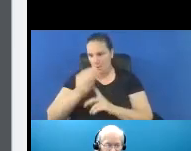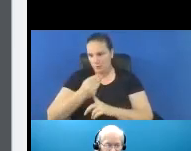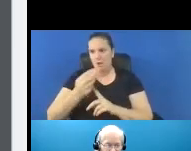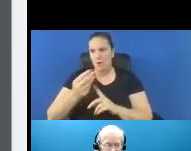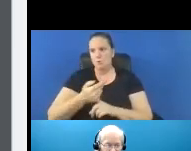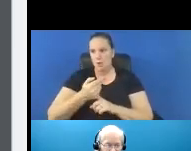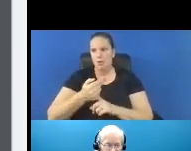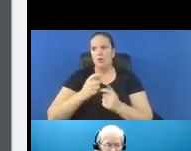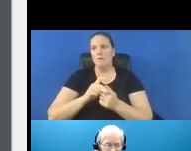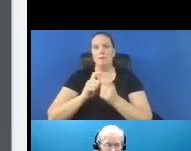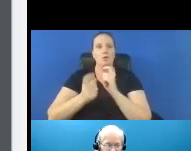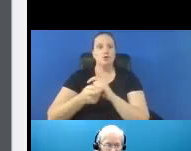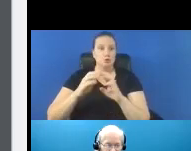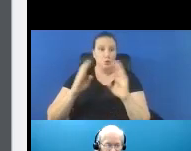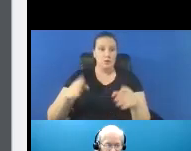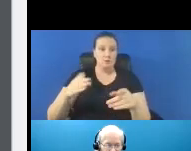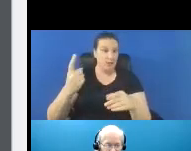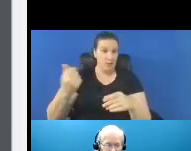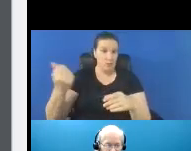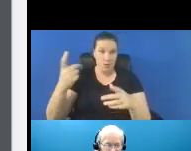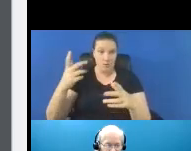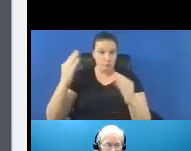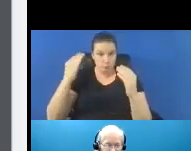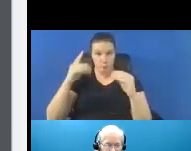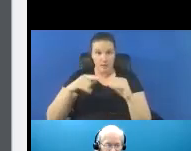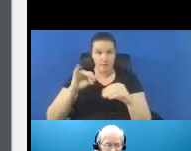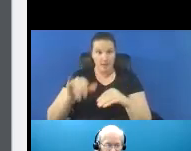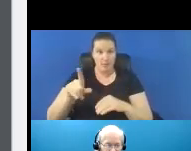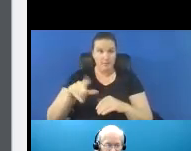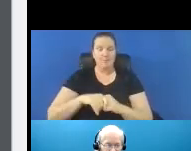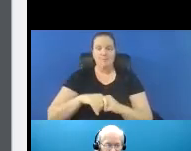housing. Anyone want to weigh in on this one?